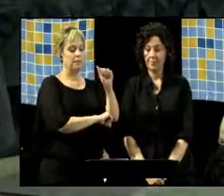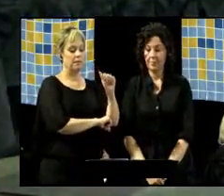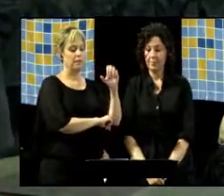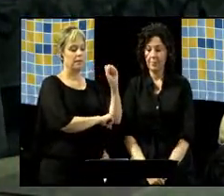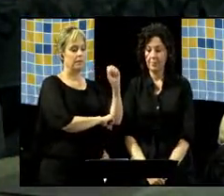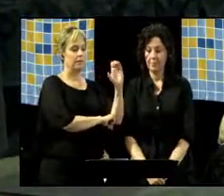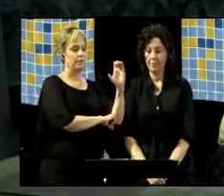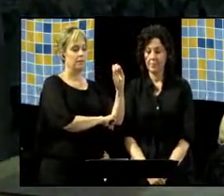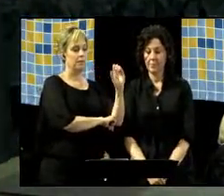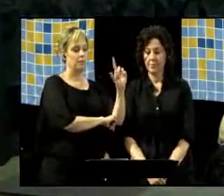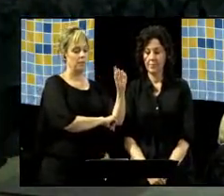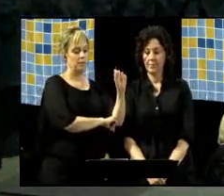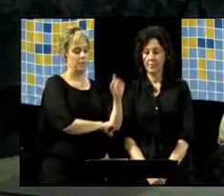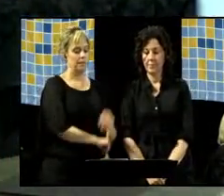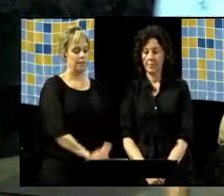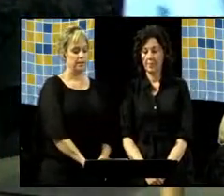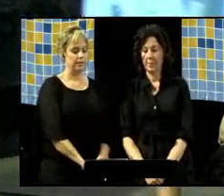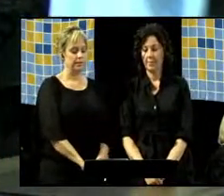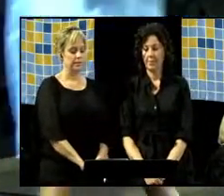Scott,